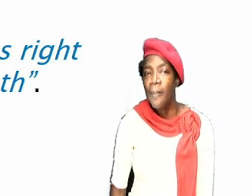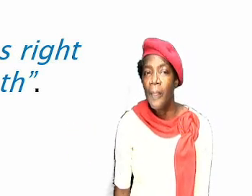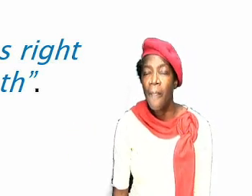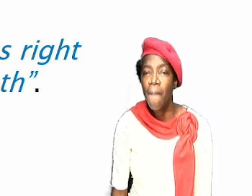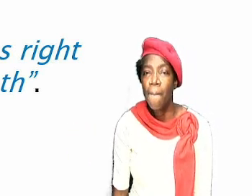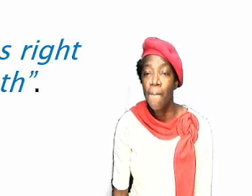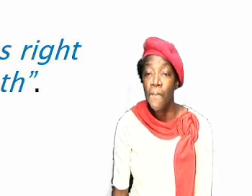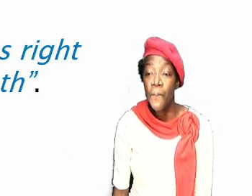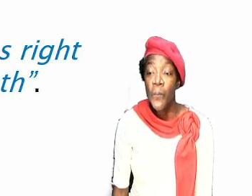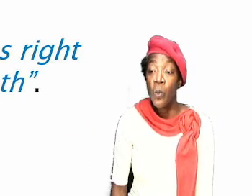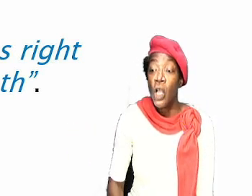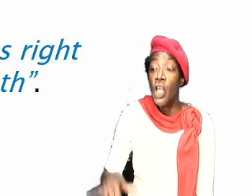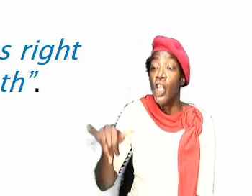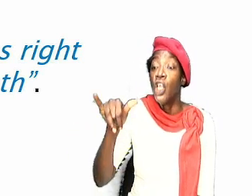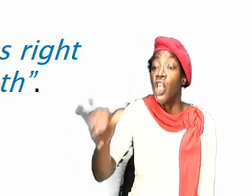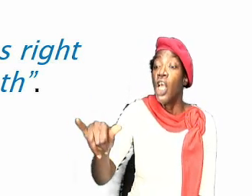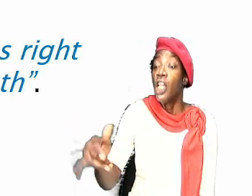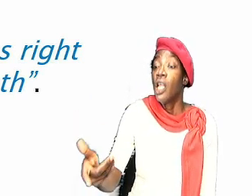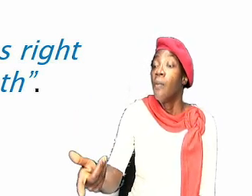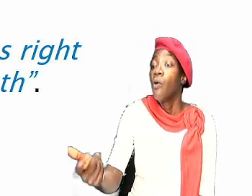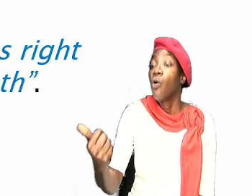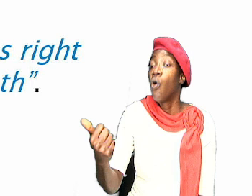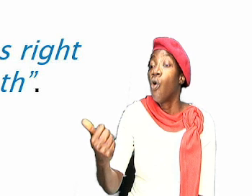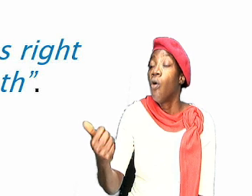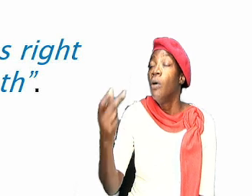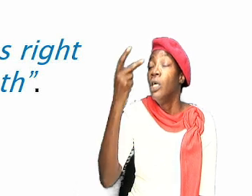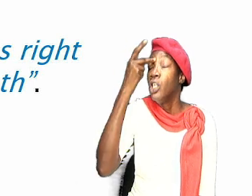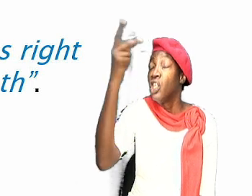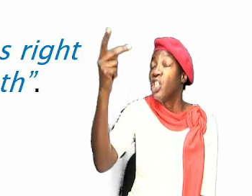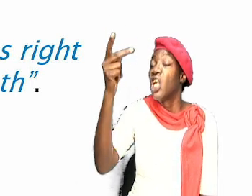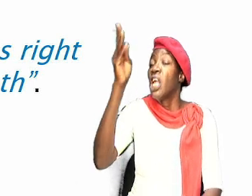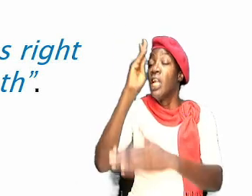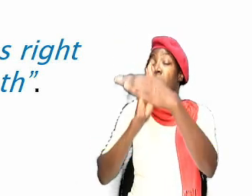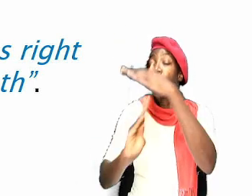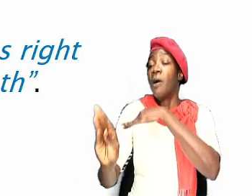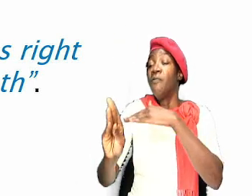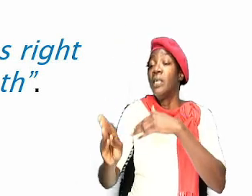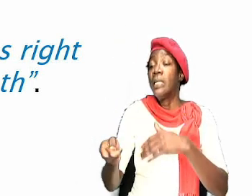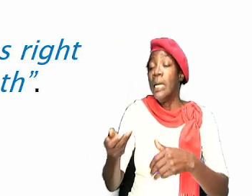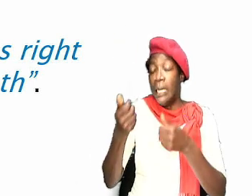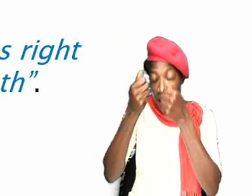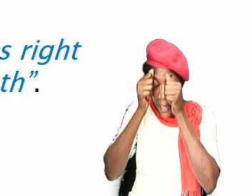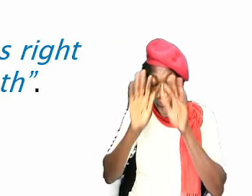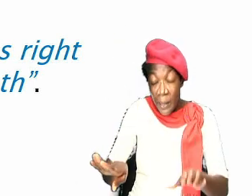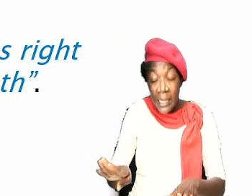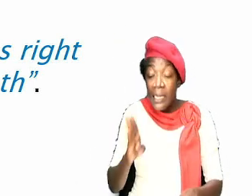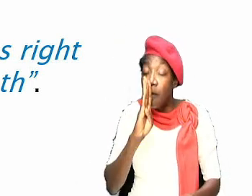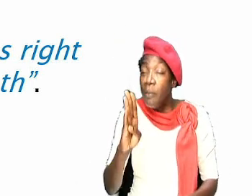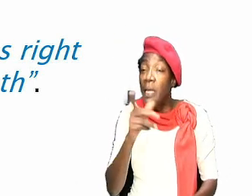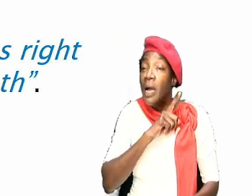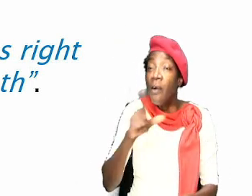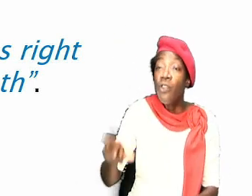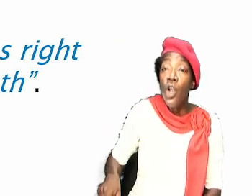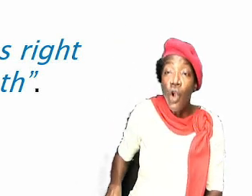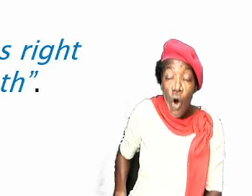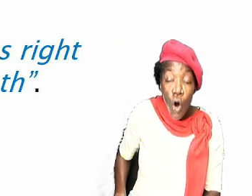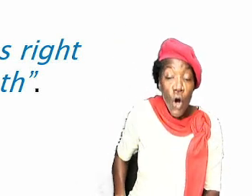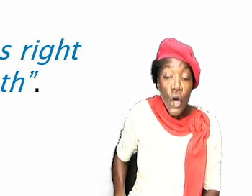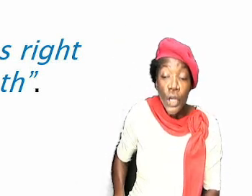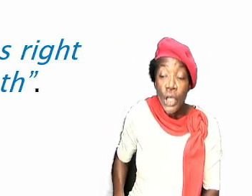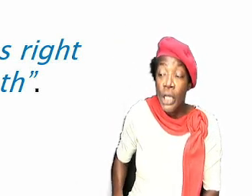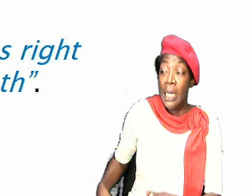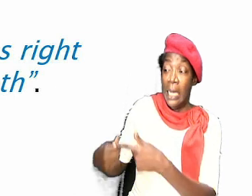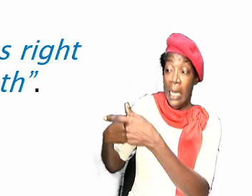And yet he came out to see the prophet and say, blessed be thou of the Lord, I have